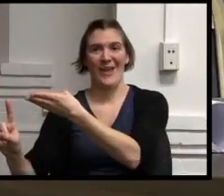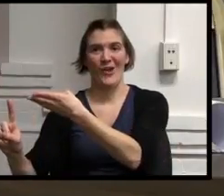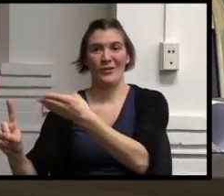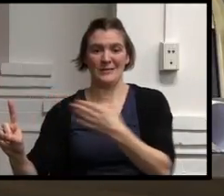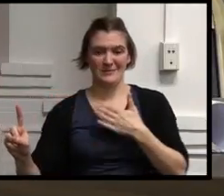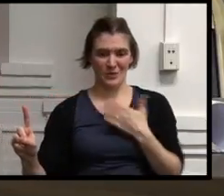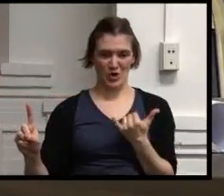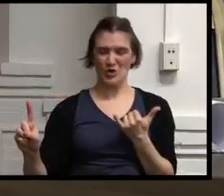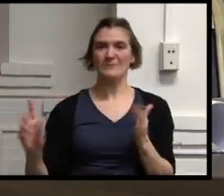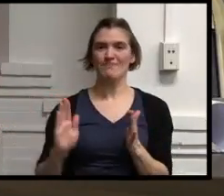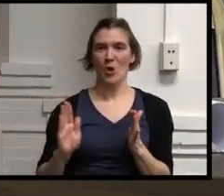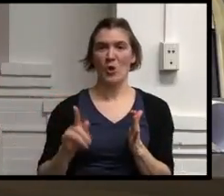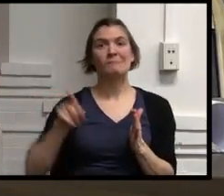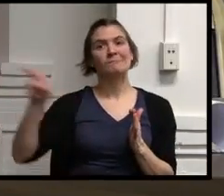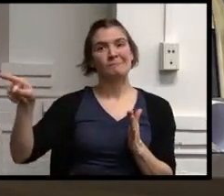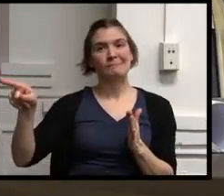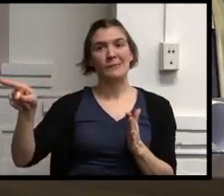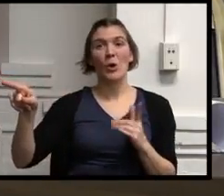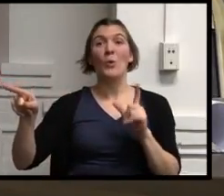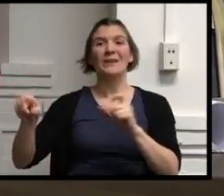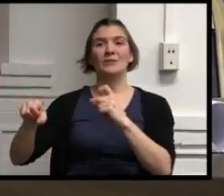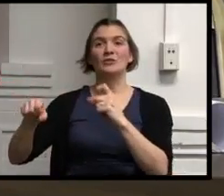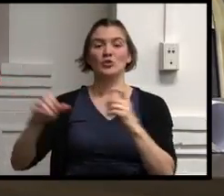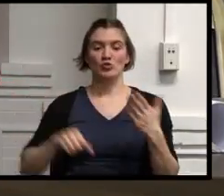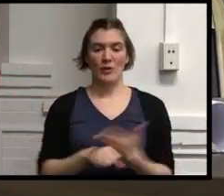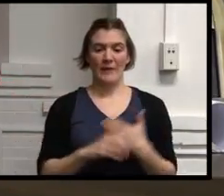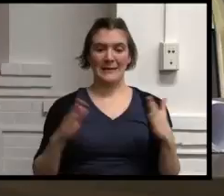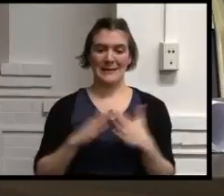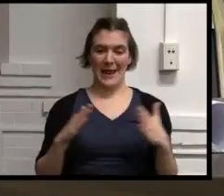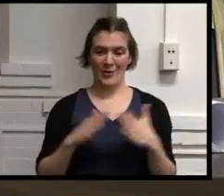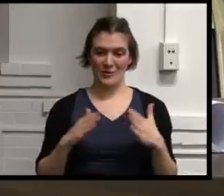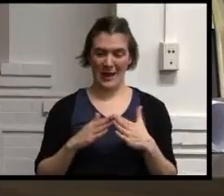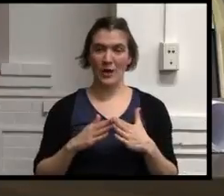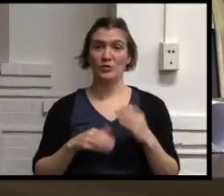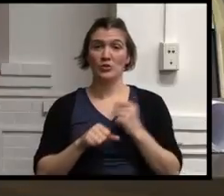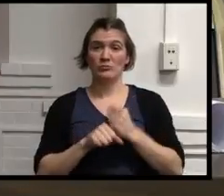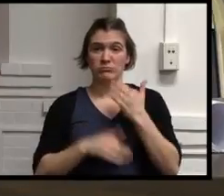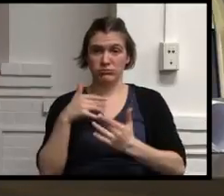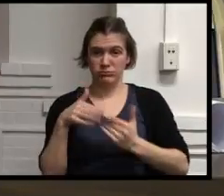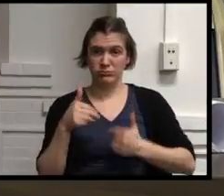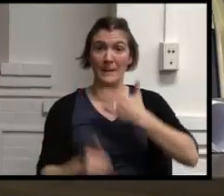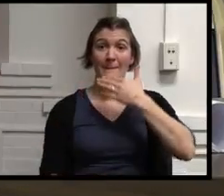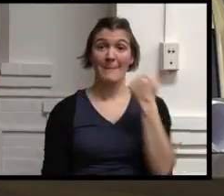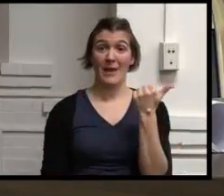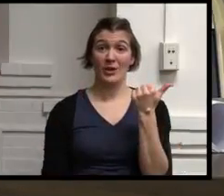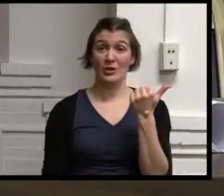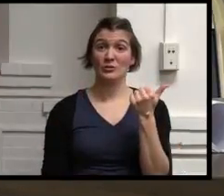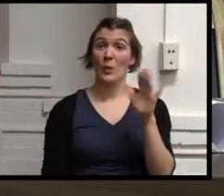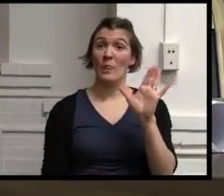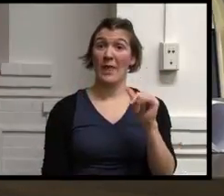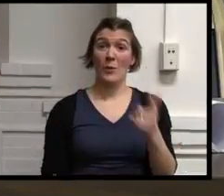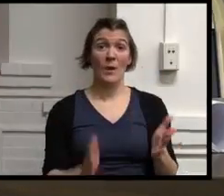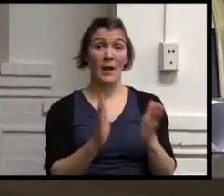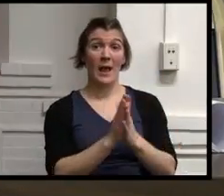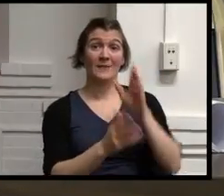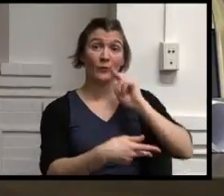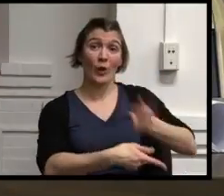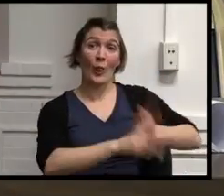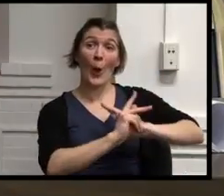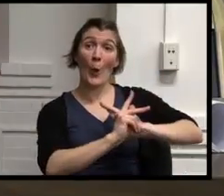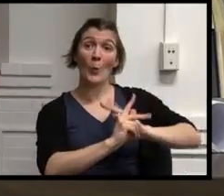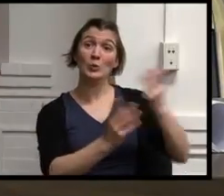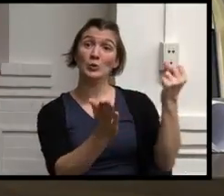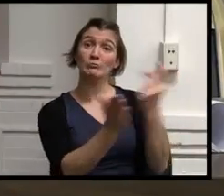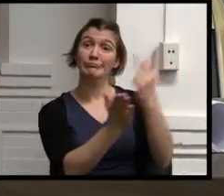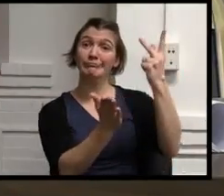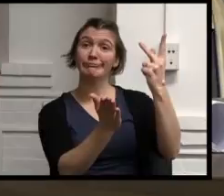we are needing to do some renovations downtown to make the overall project happen. And so we're asking for your